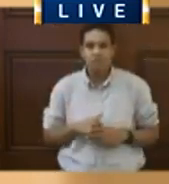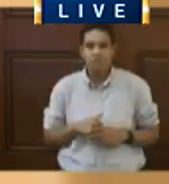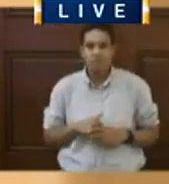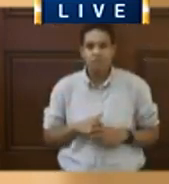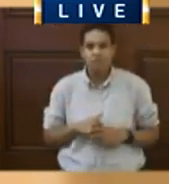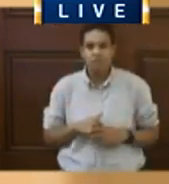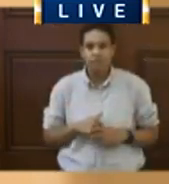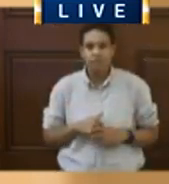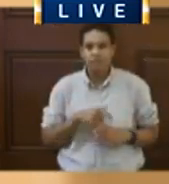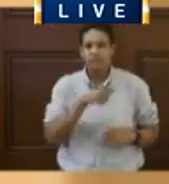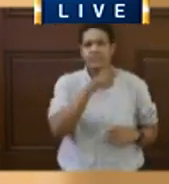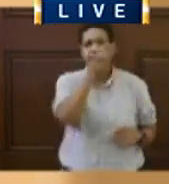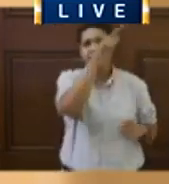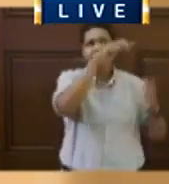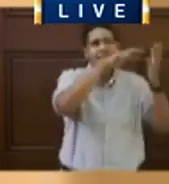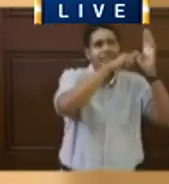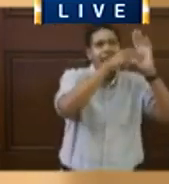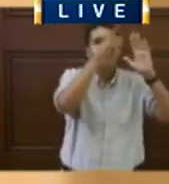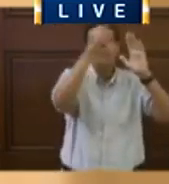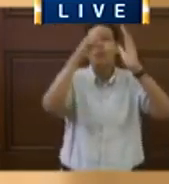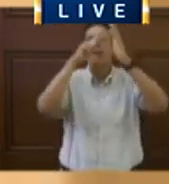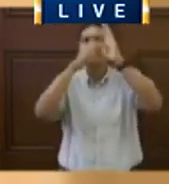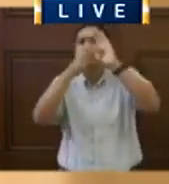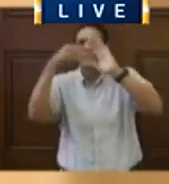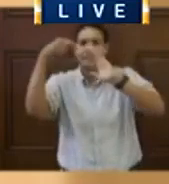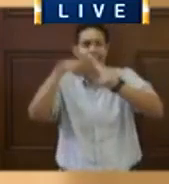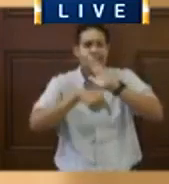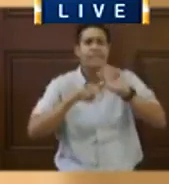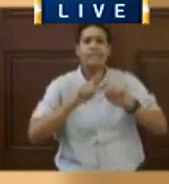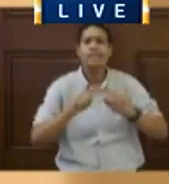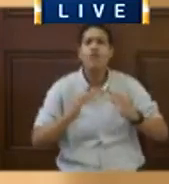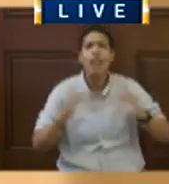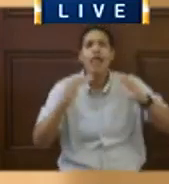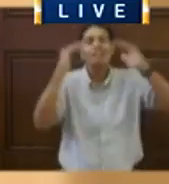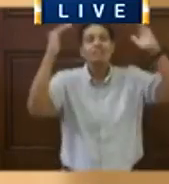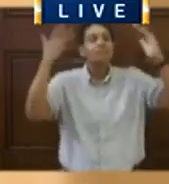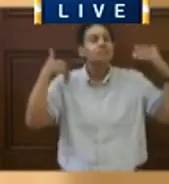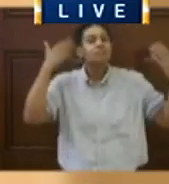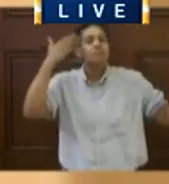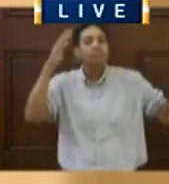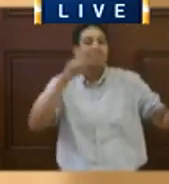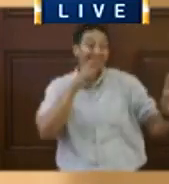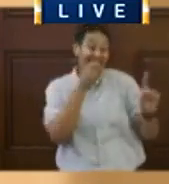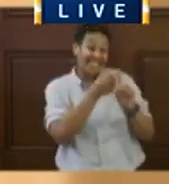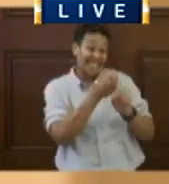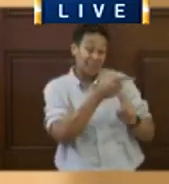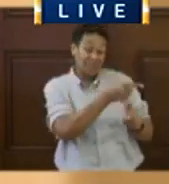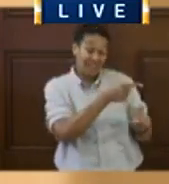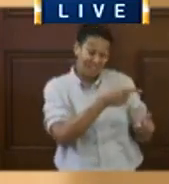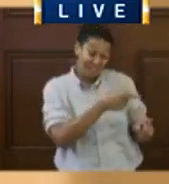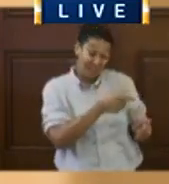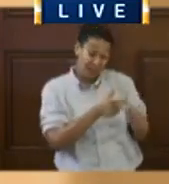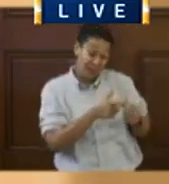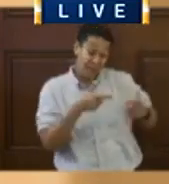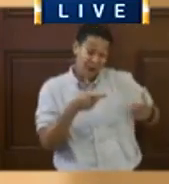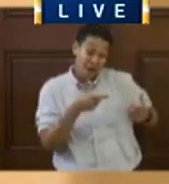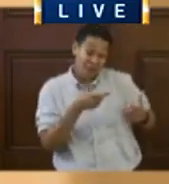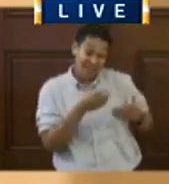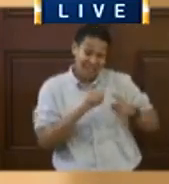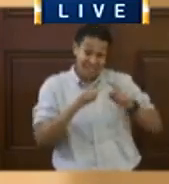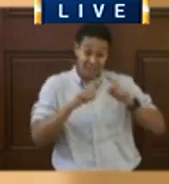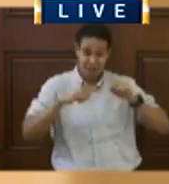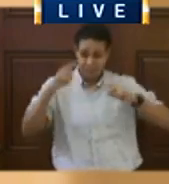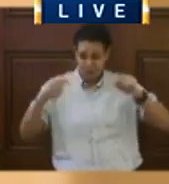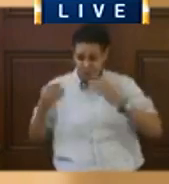intense or that intense or that intense, right? What the impact is going to be on the various macro and prudential variables. And